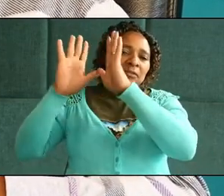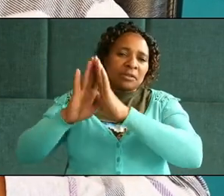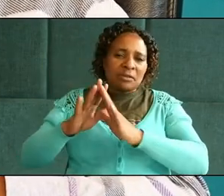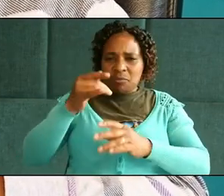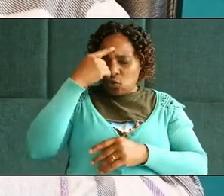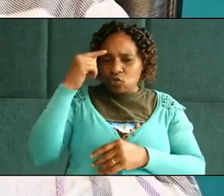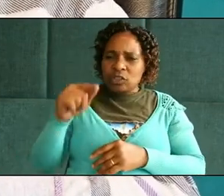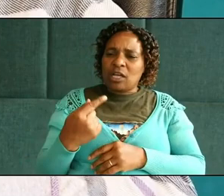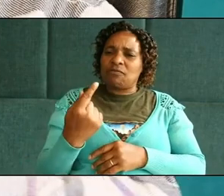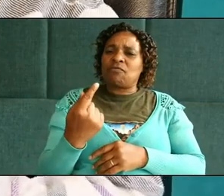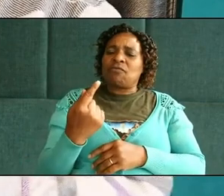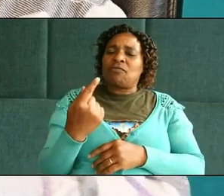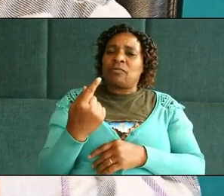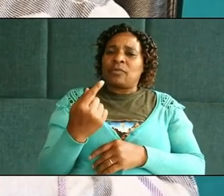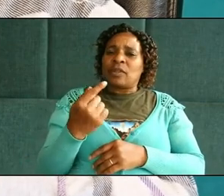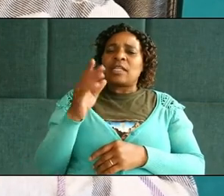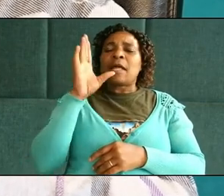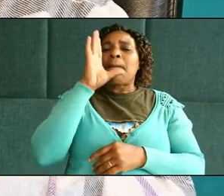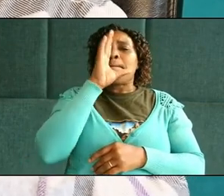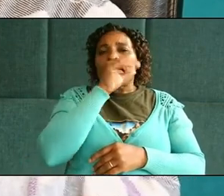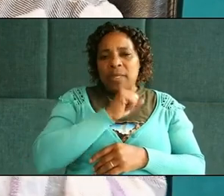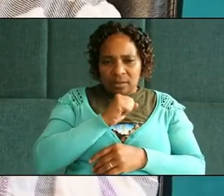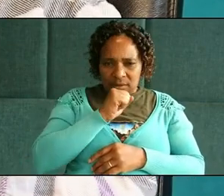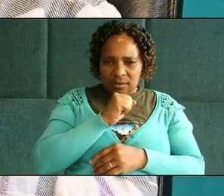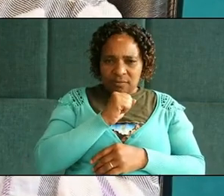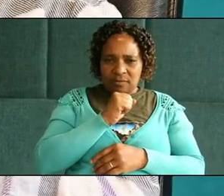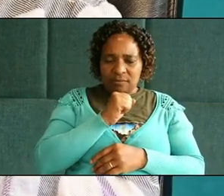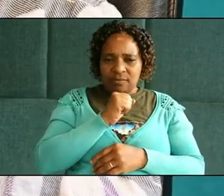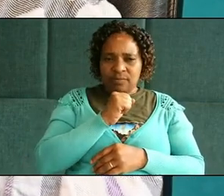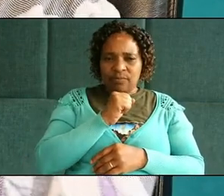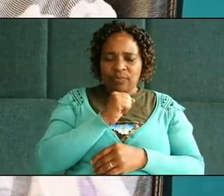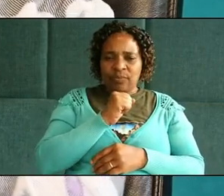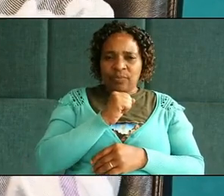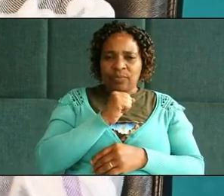by yourself. They missed the